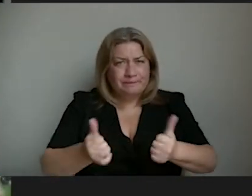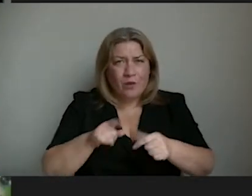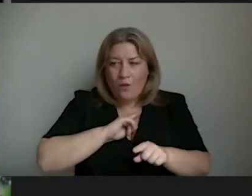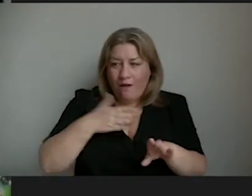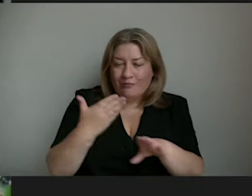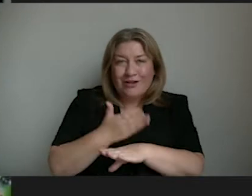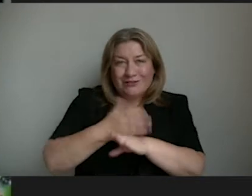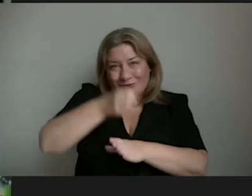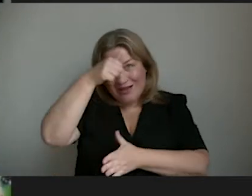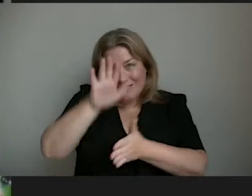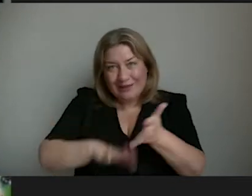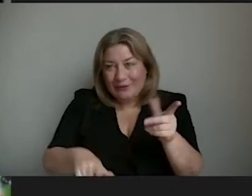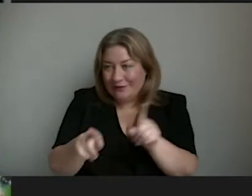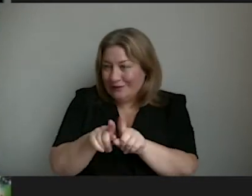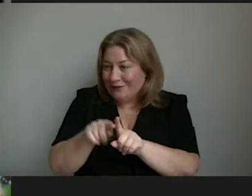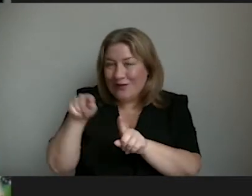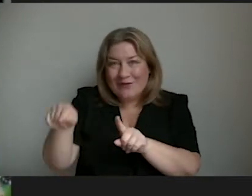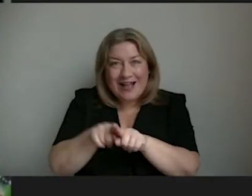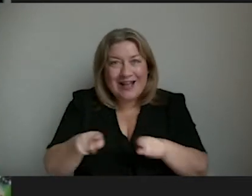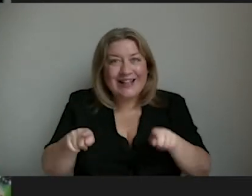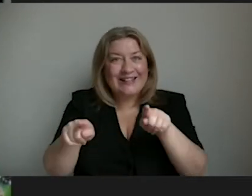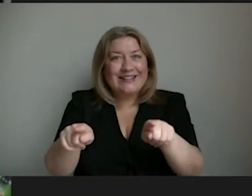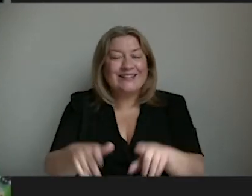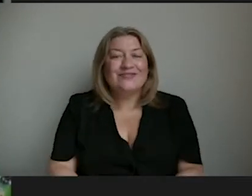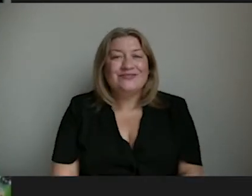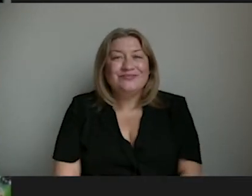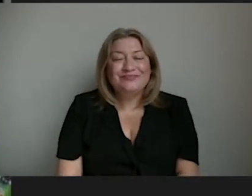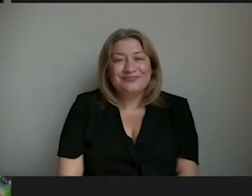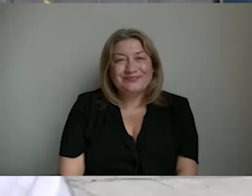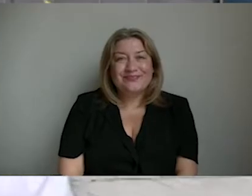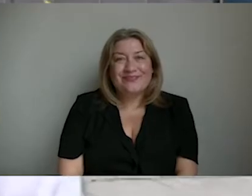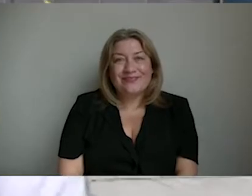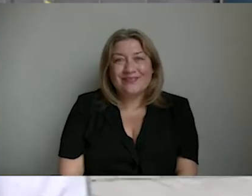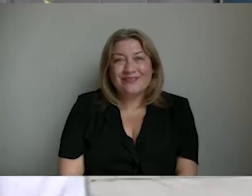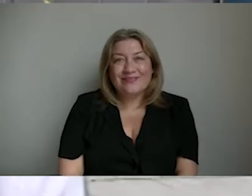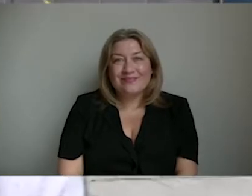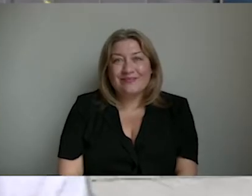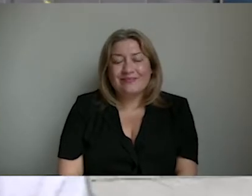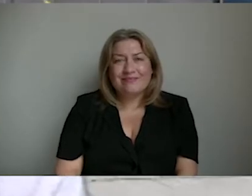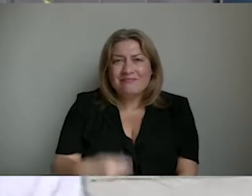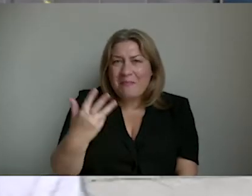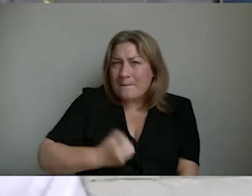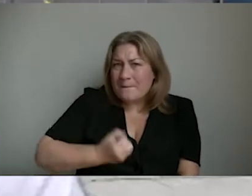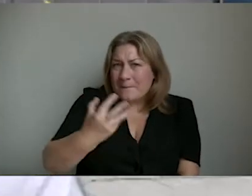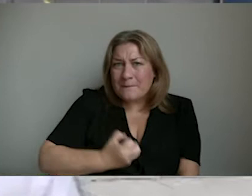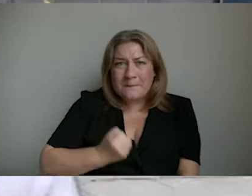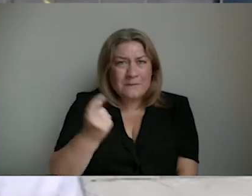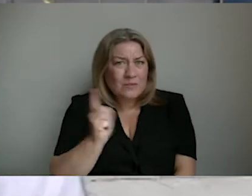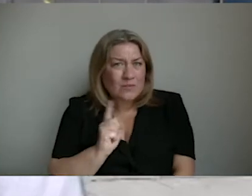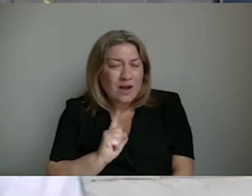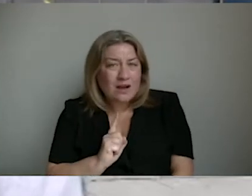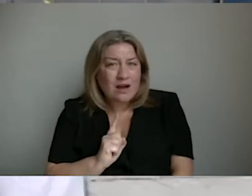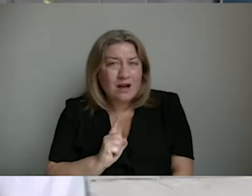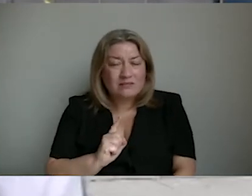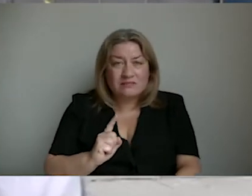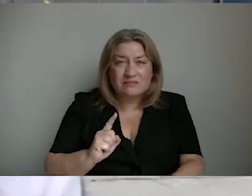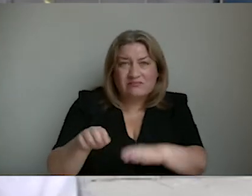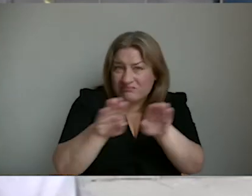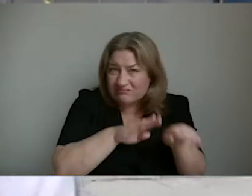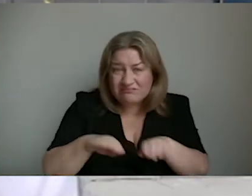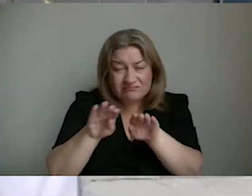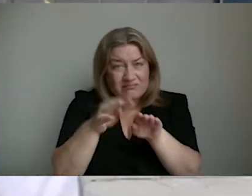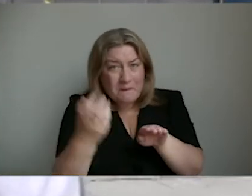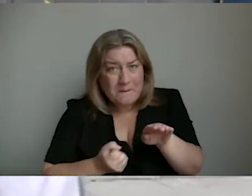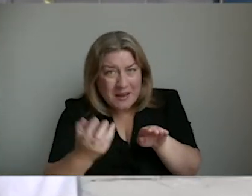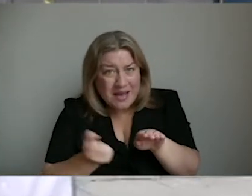hands-on experience in the workplace. Okay, that's great. So how much do you get paid? What